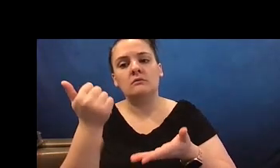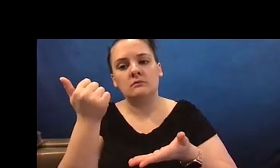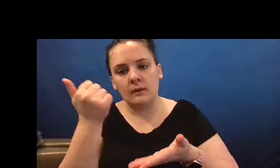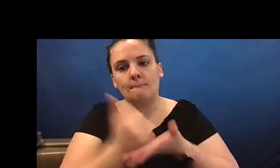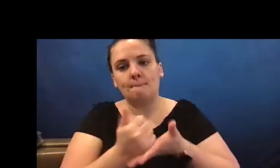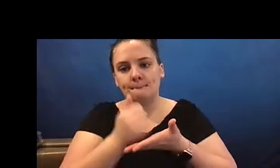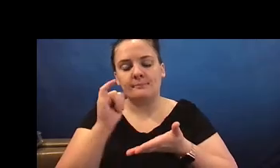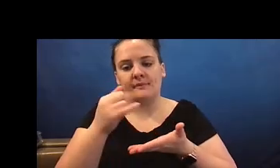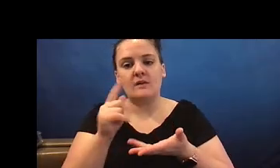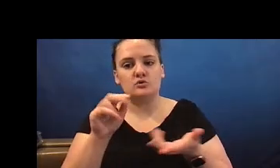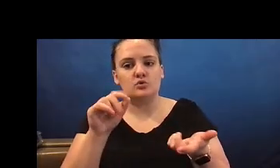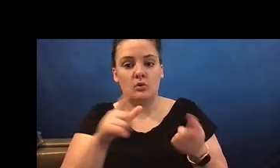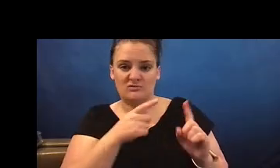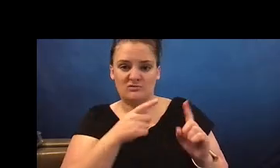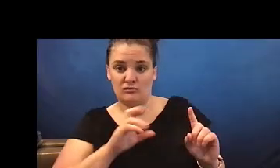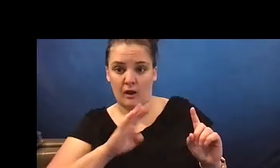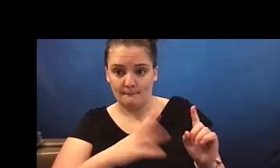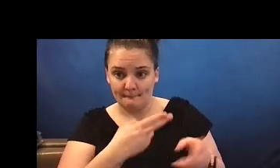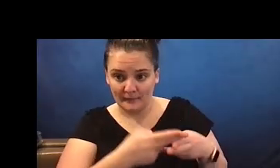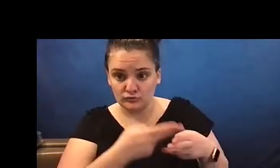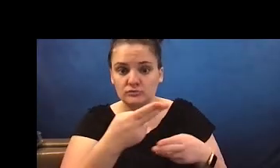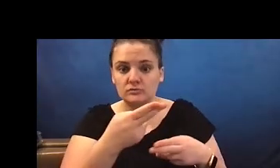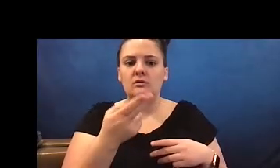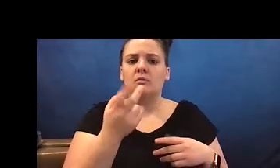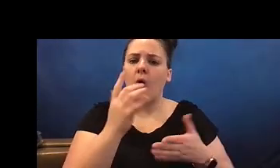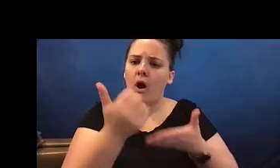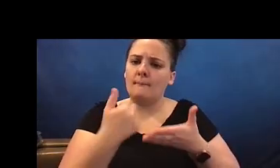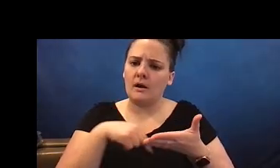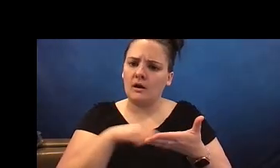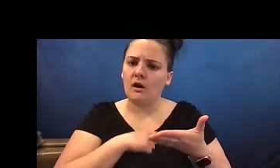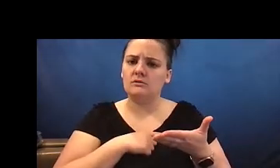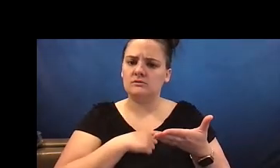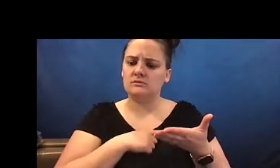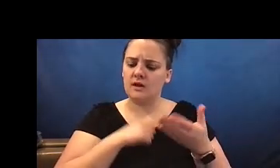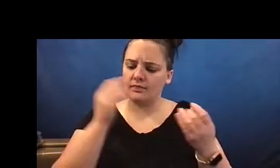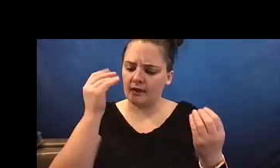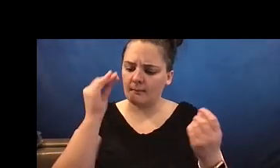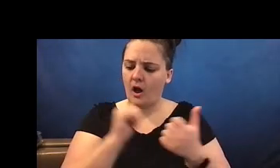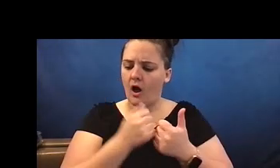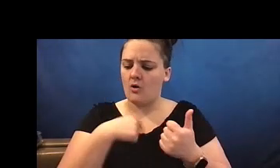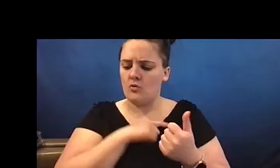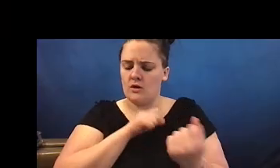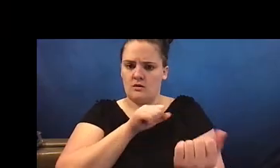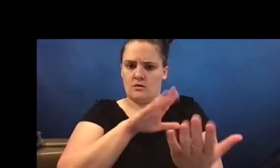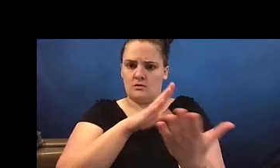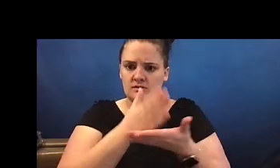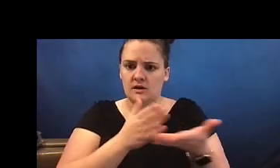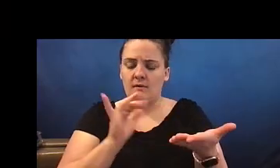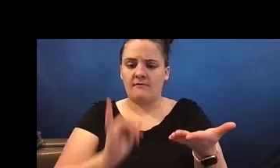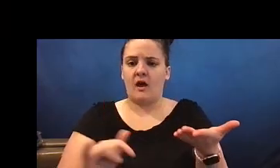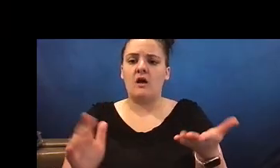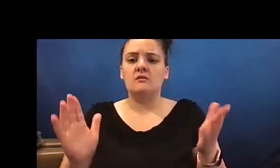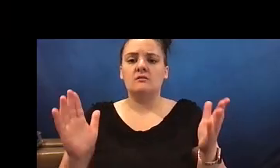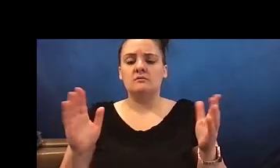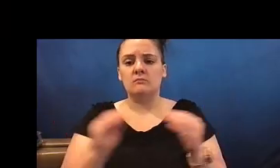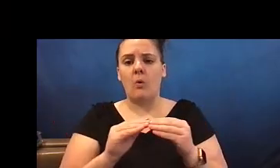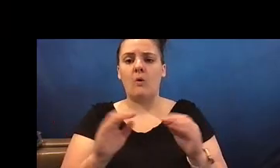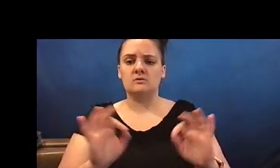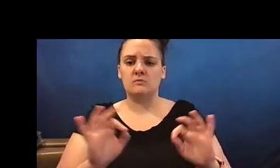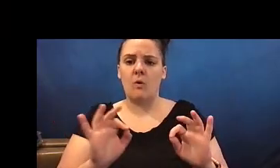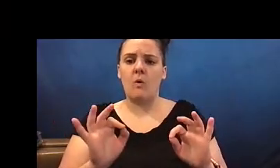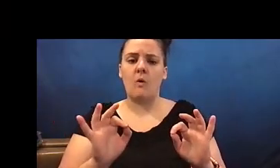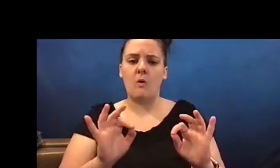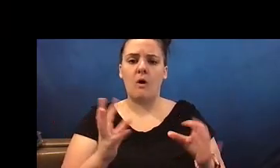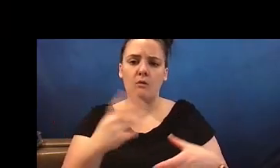Rob references that helps us think about how do we deal with some of the smaller players and those